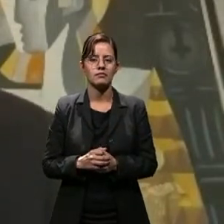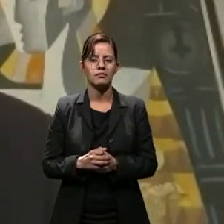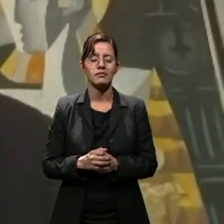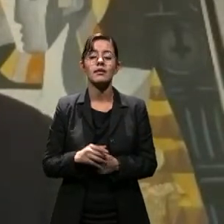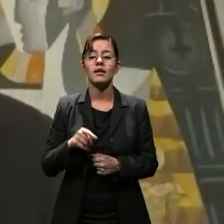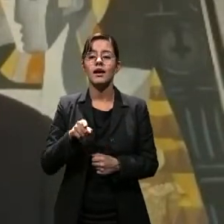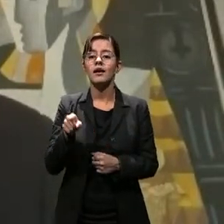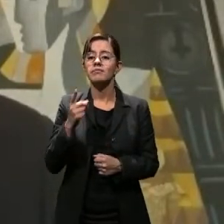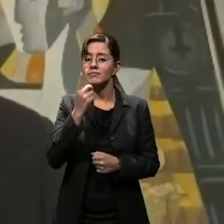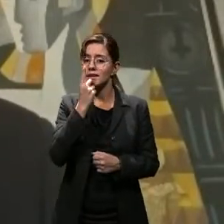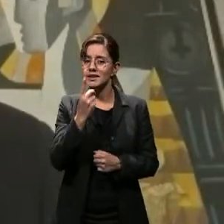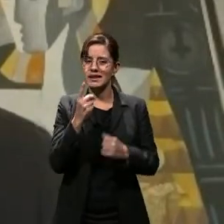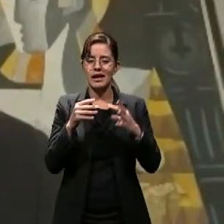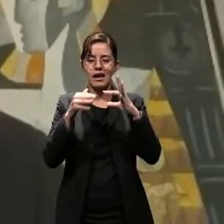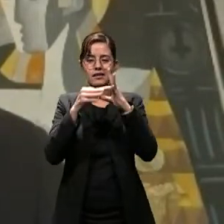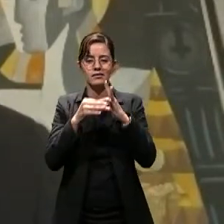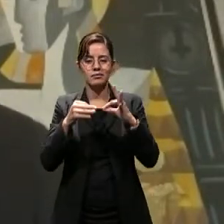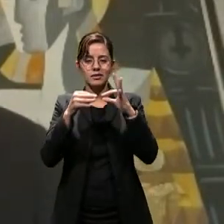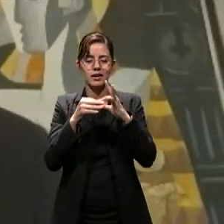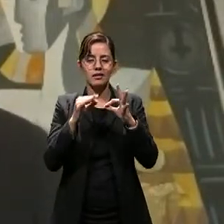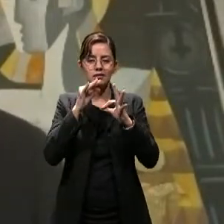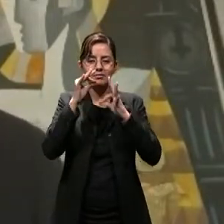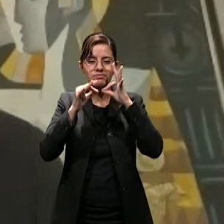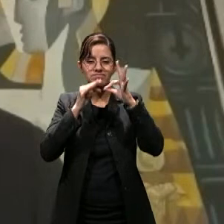that the narrative of fraud